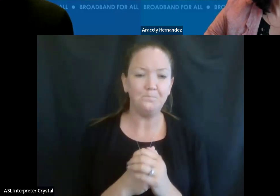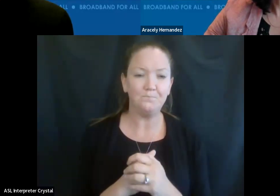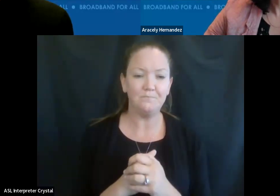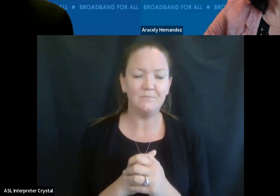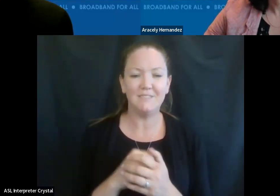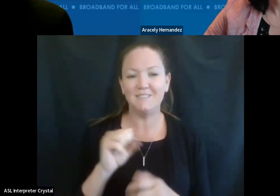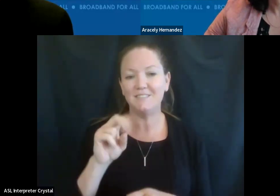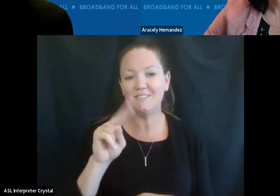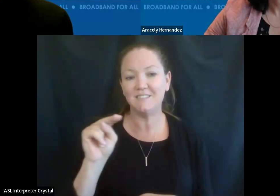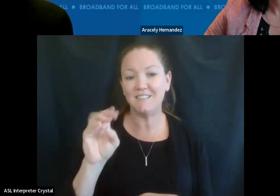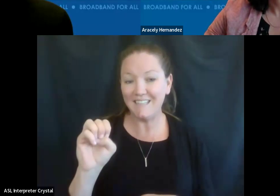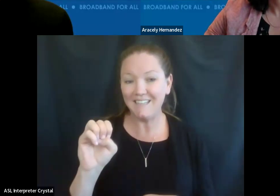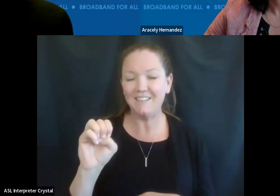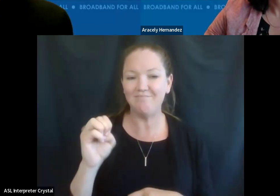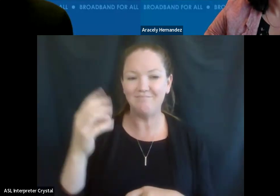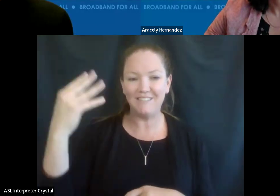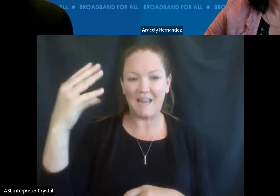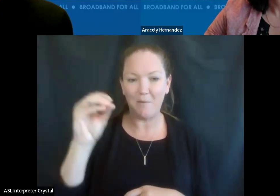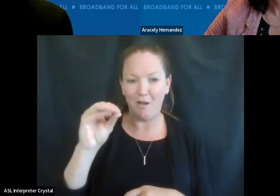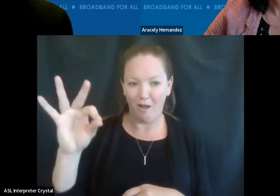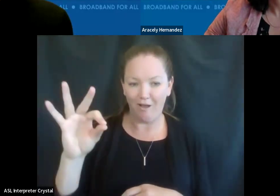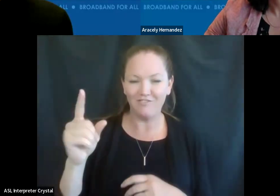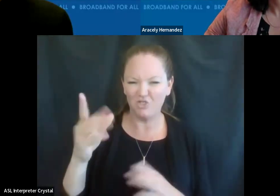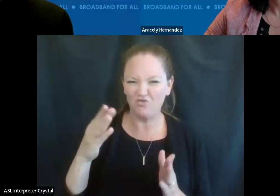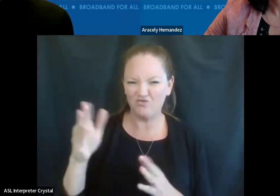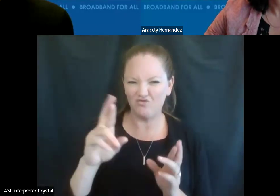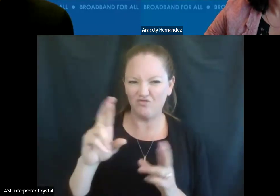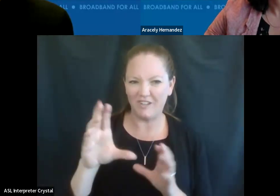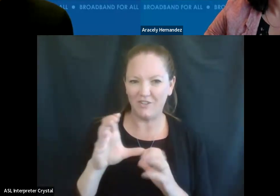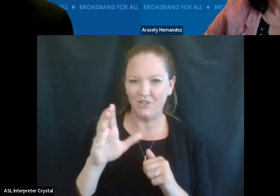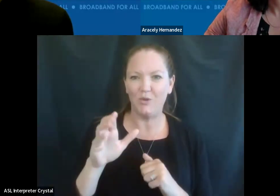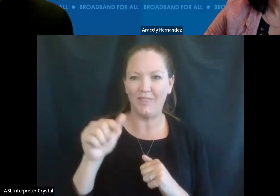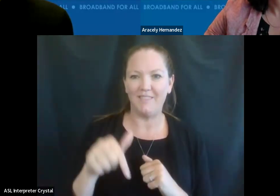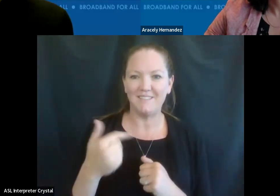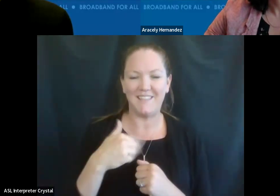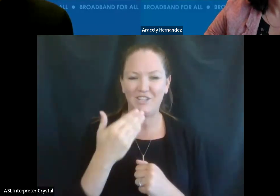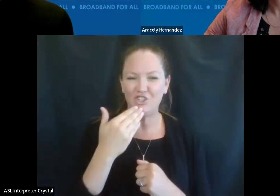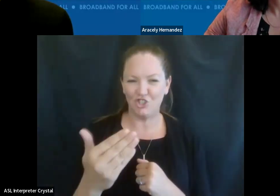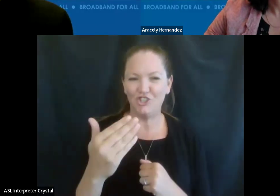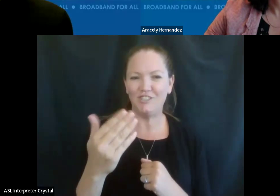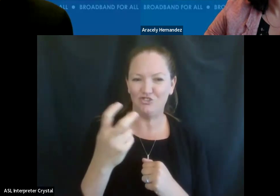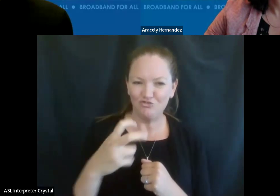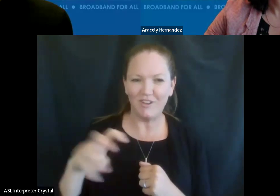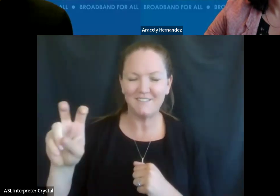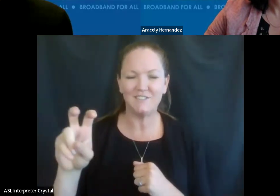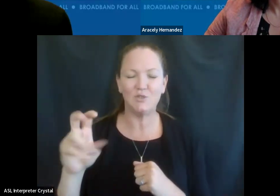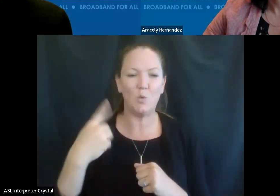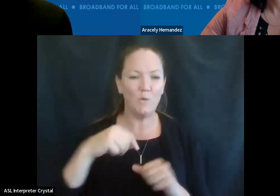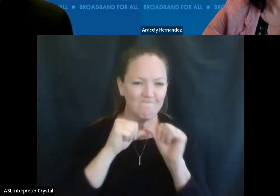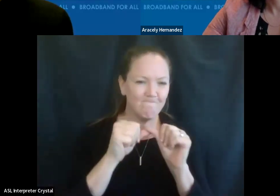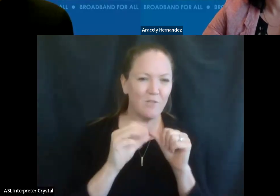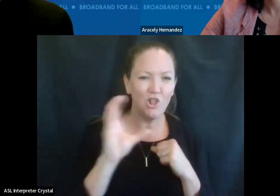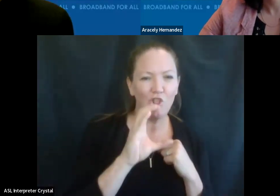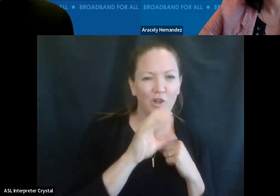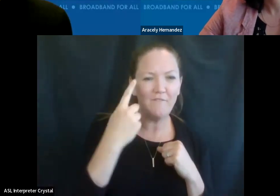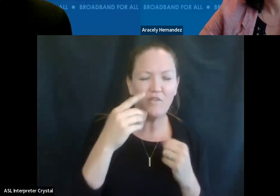Sunny took her camera off and she's prepared to do this. I think this is a really good segue. We're keeping our eyes out for funding opportunities to